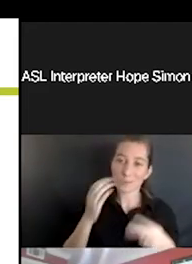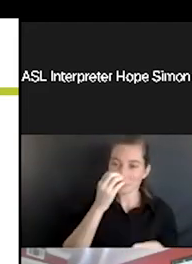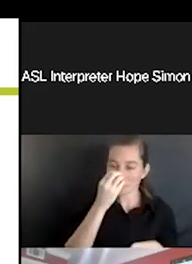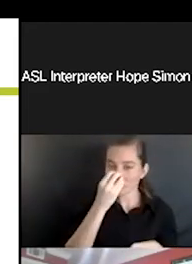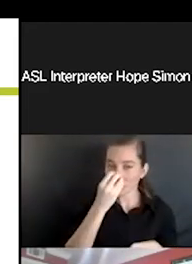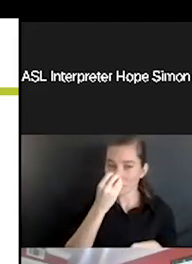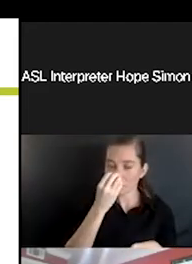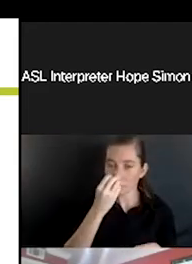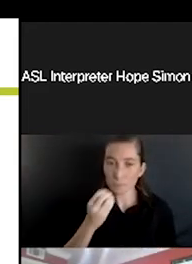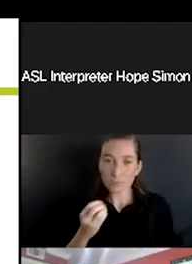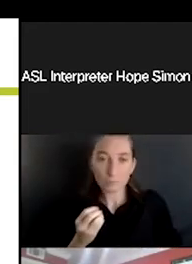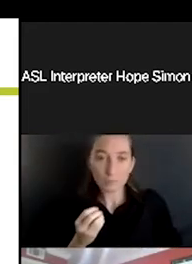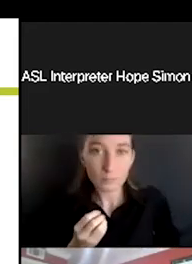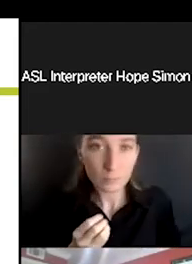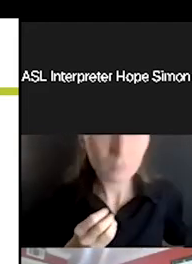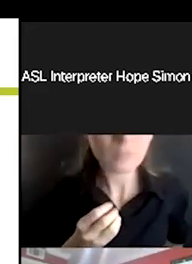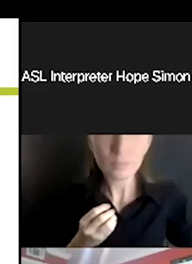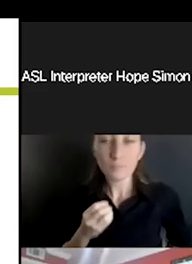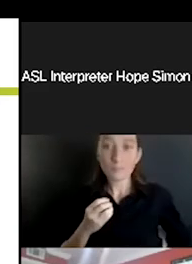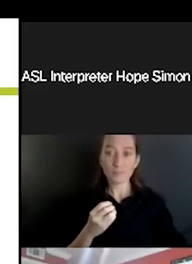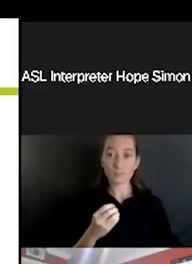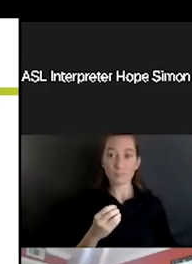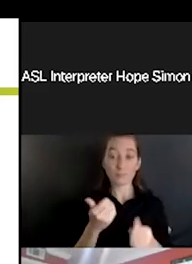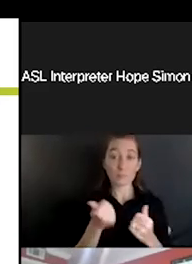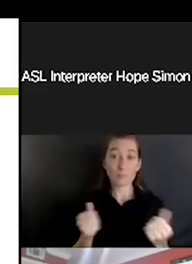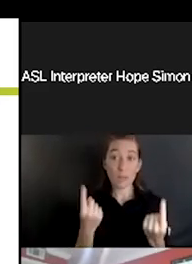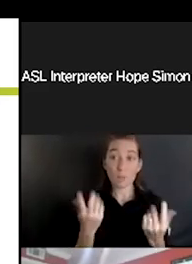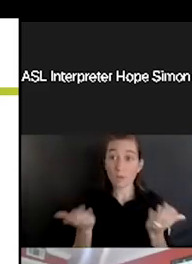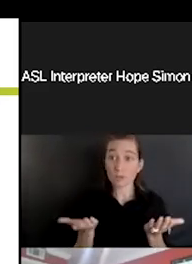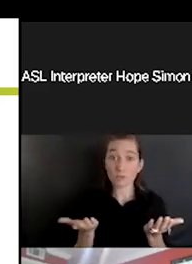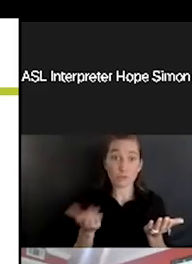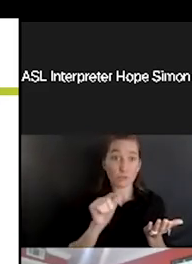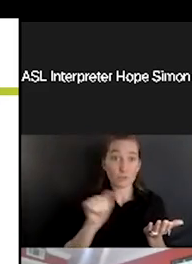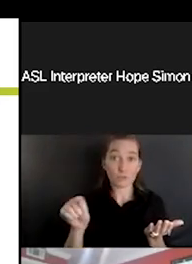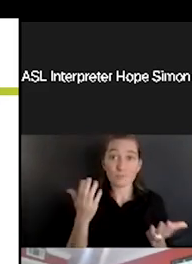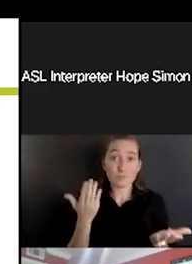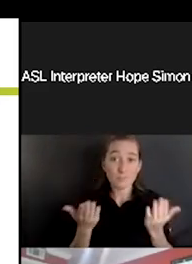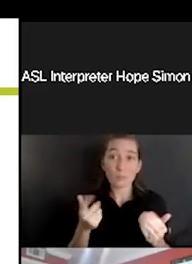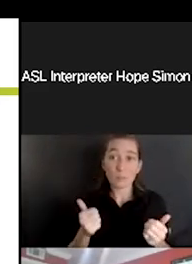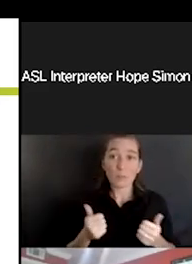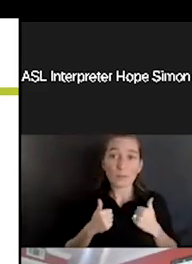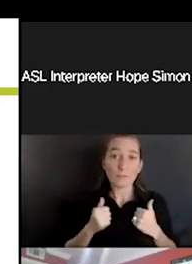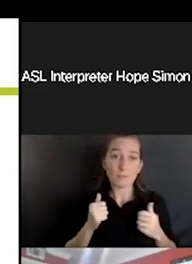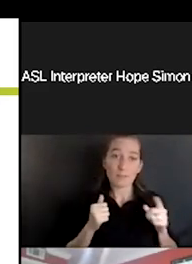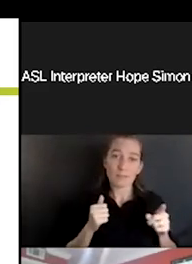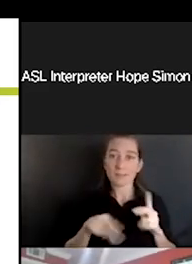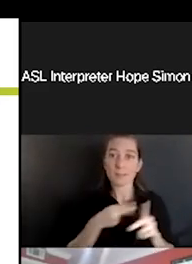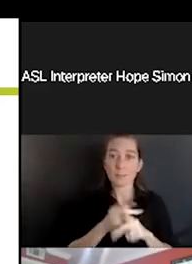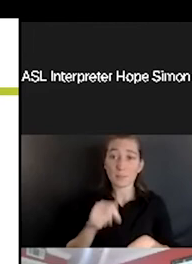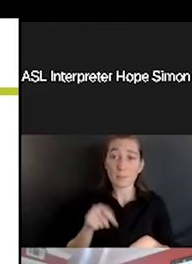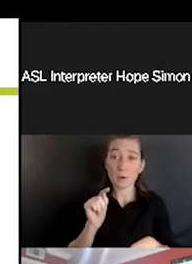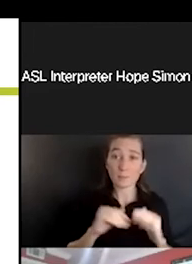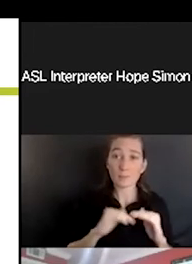call might live in one of these types of buildings, the apartment building or maybe a condo that has